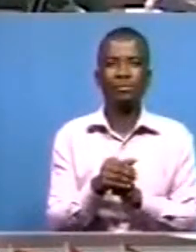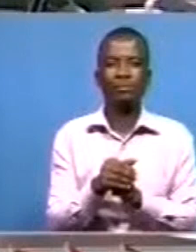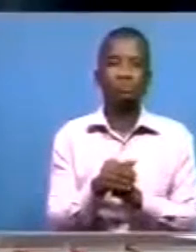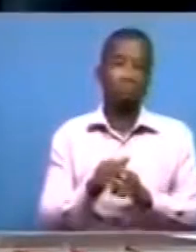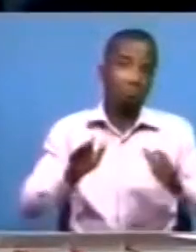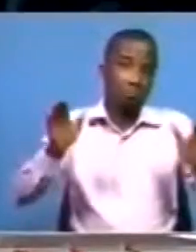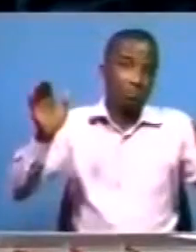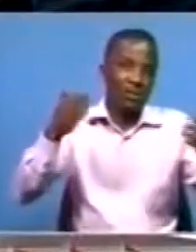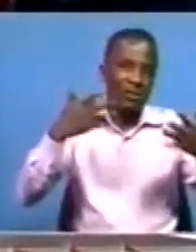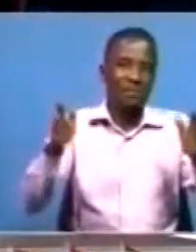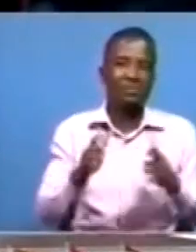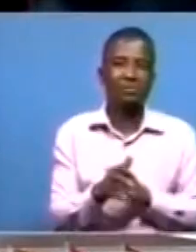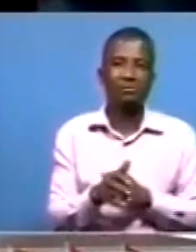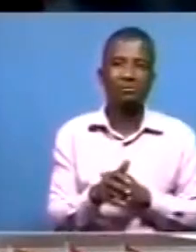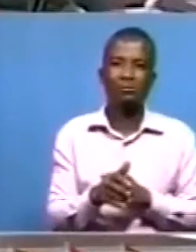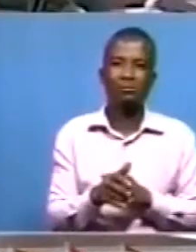As the court pleases.